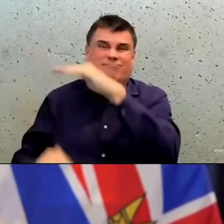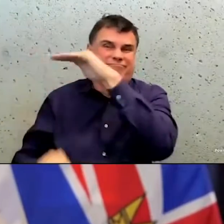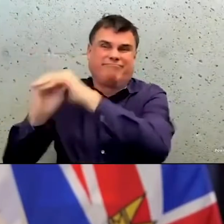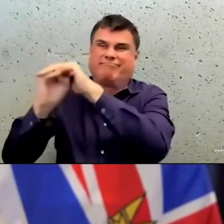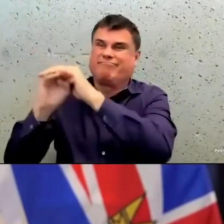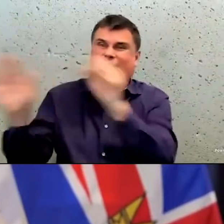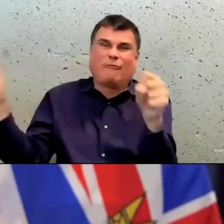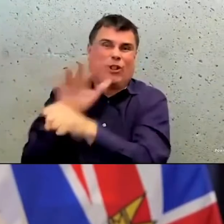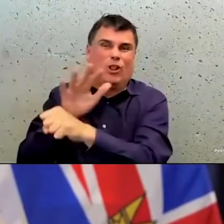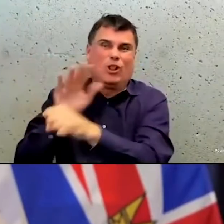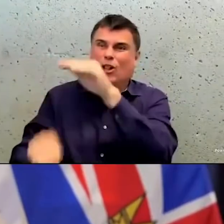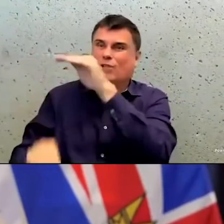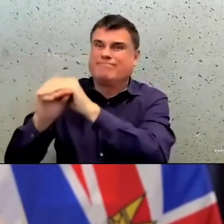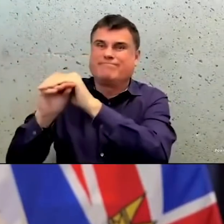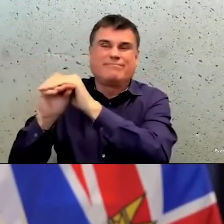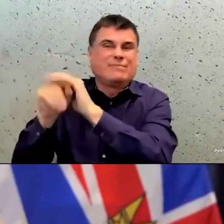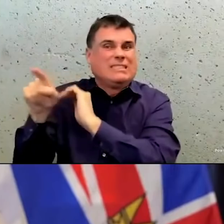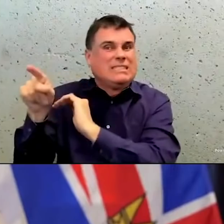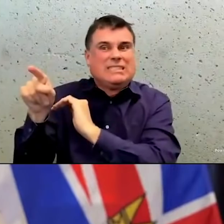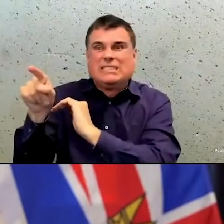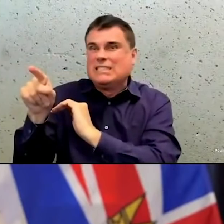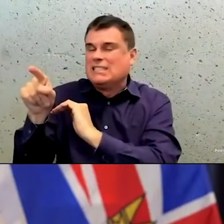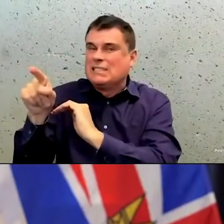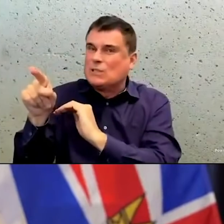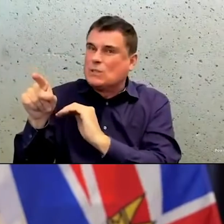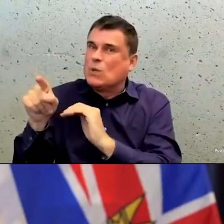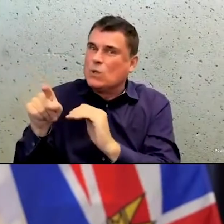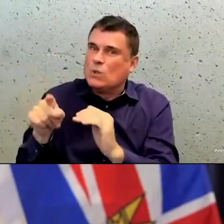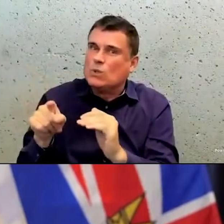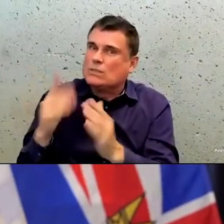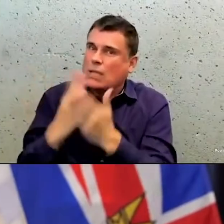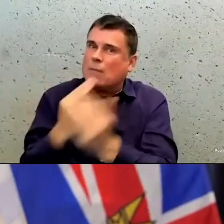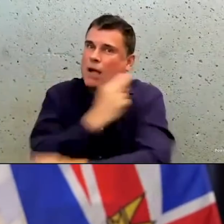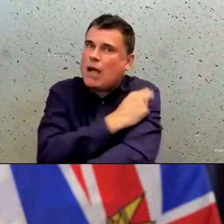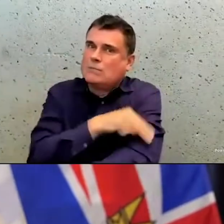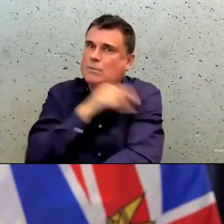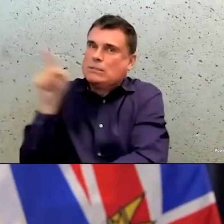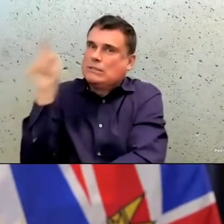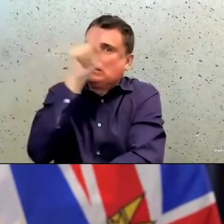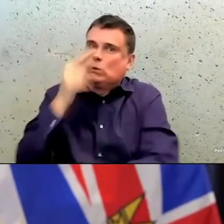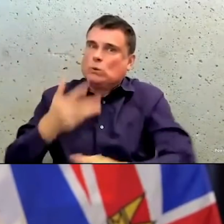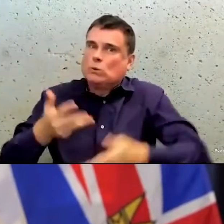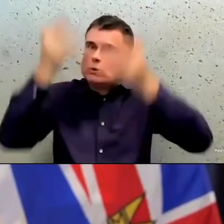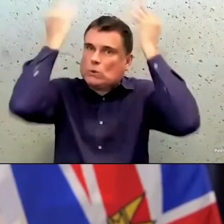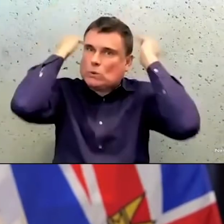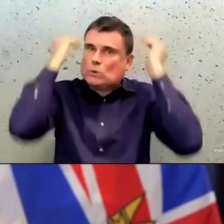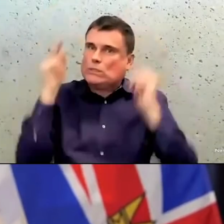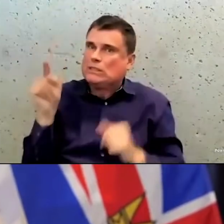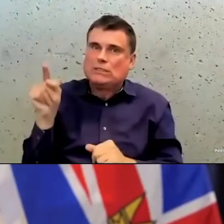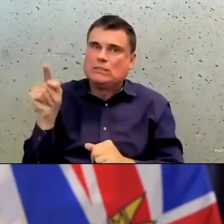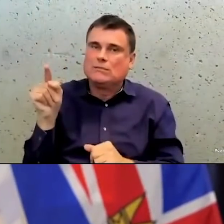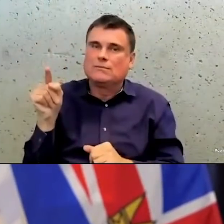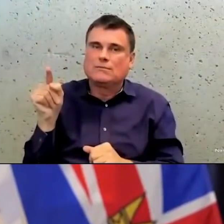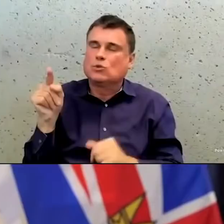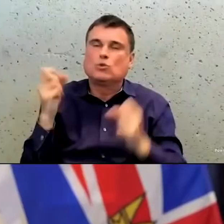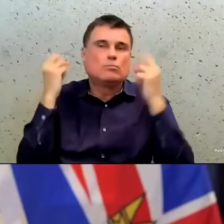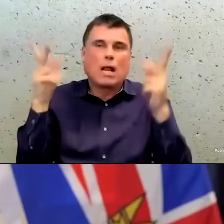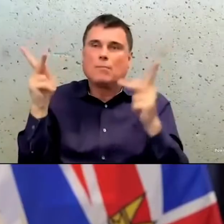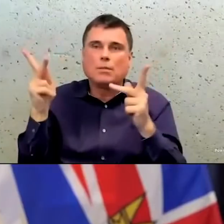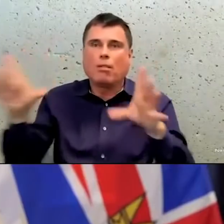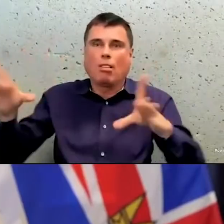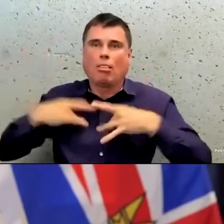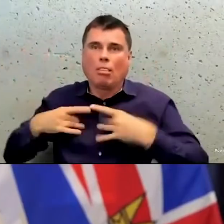is 259. Surge capacity is 20, and the current patient population is 292.